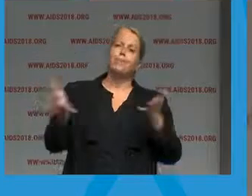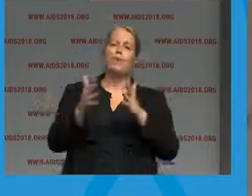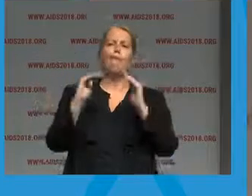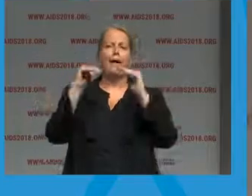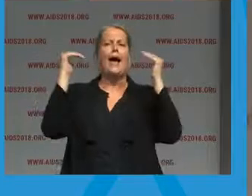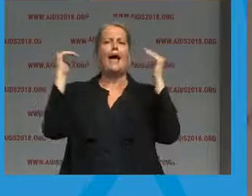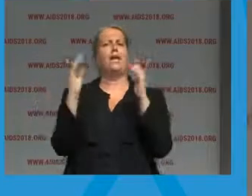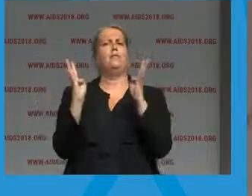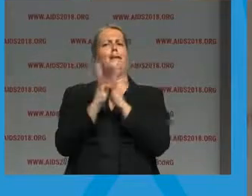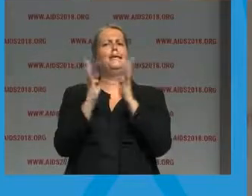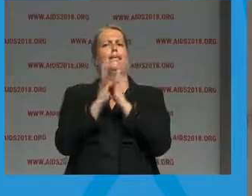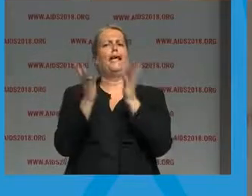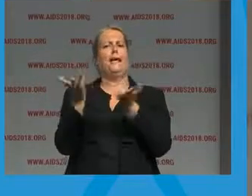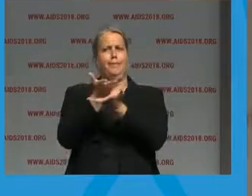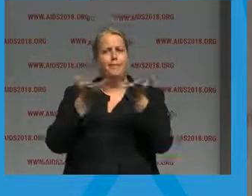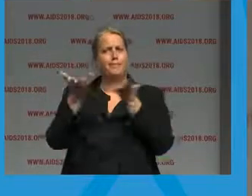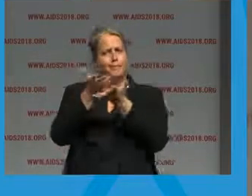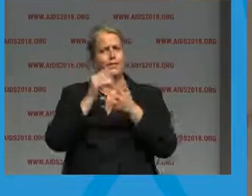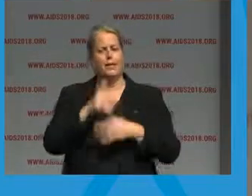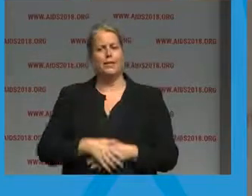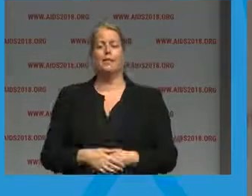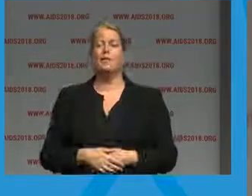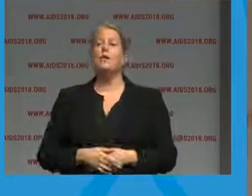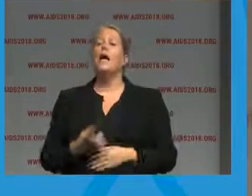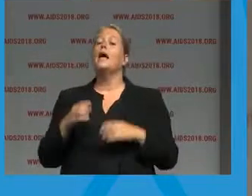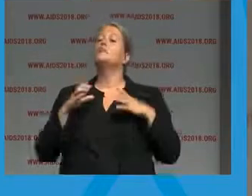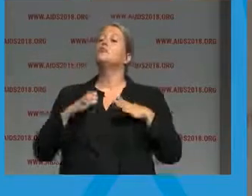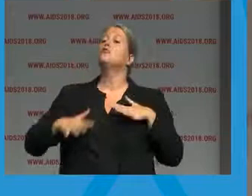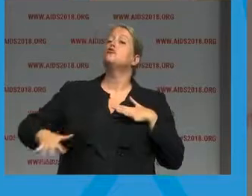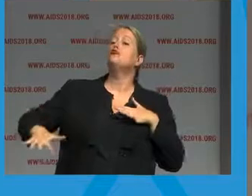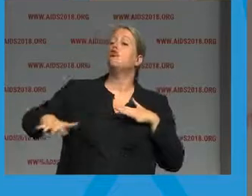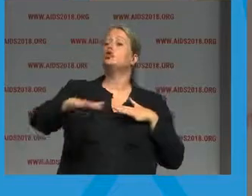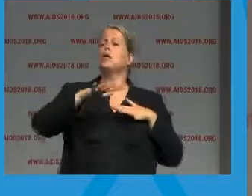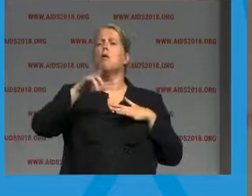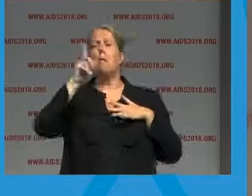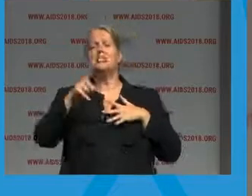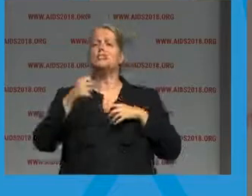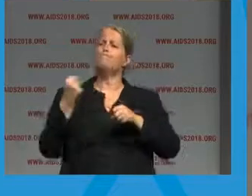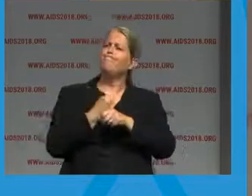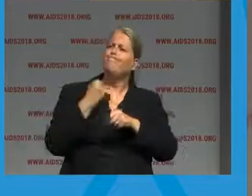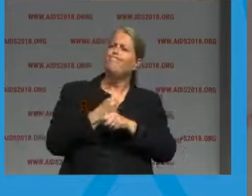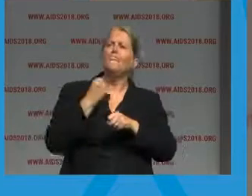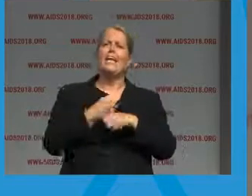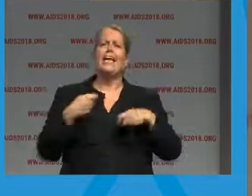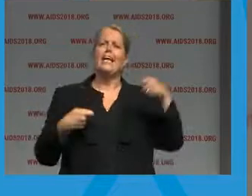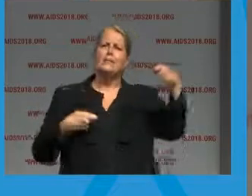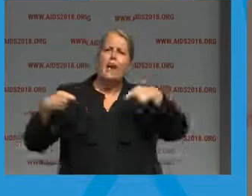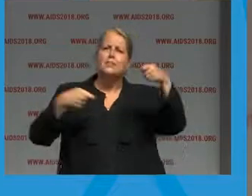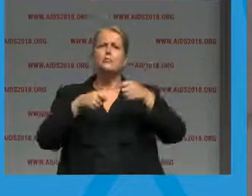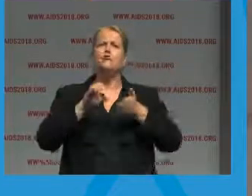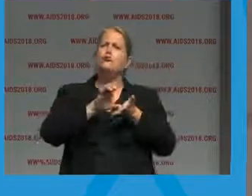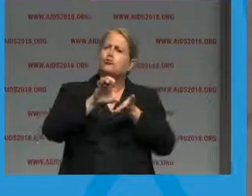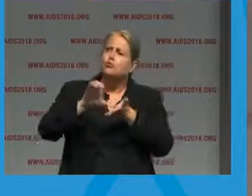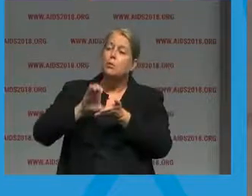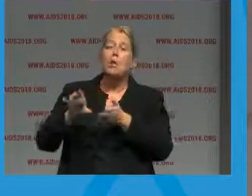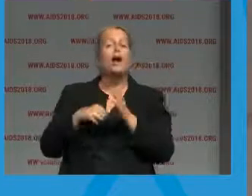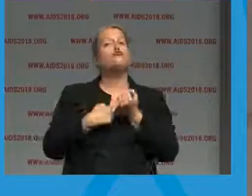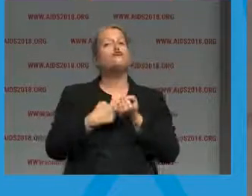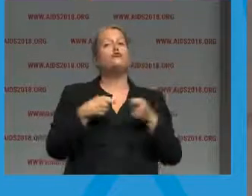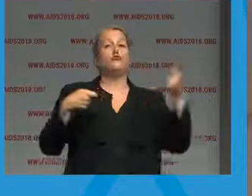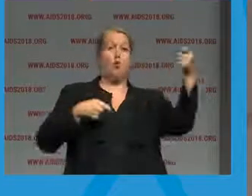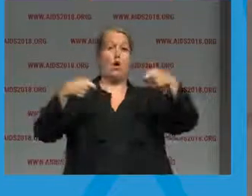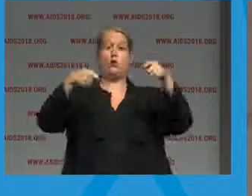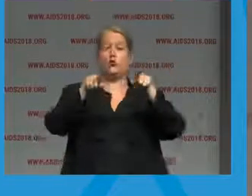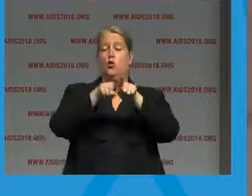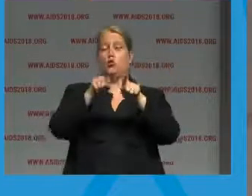everyone. Make civil societies fight for investment policies and donors back the efforts up to